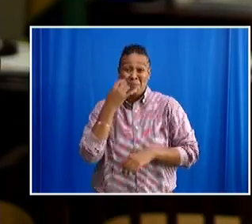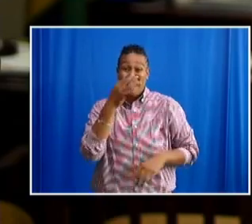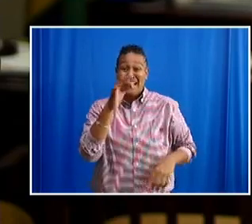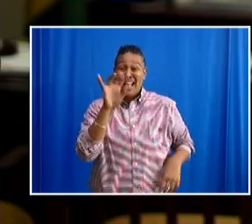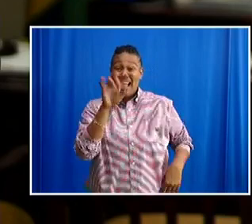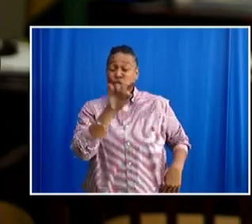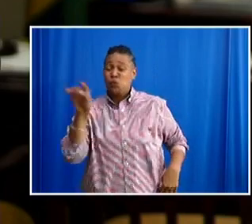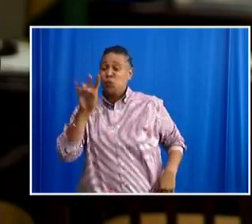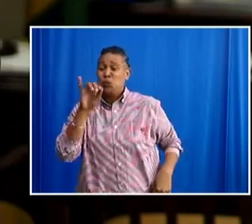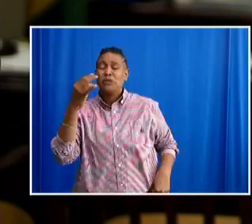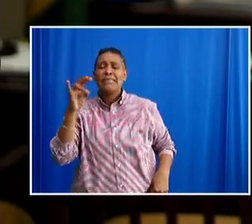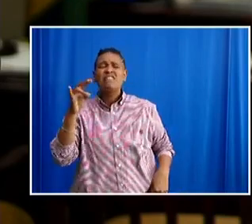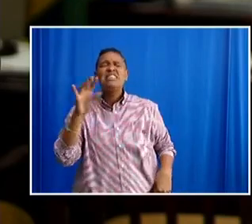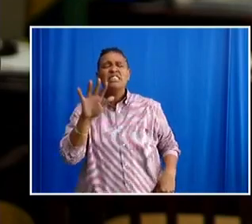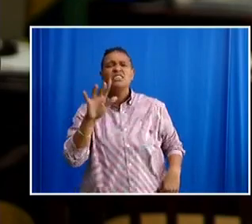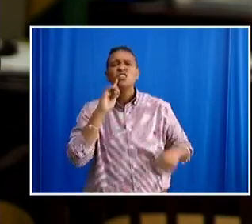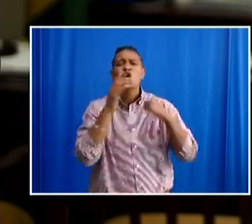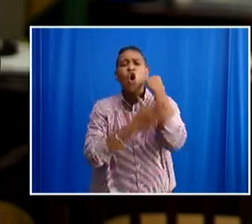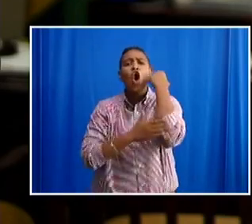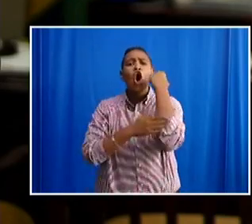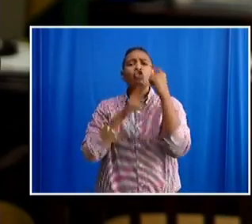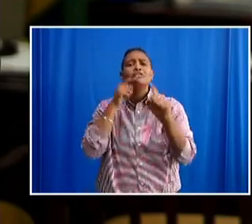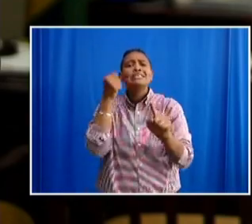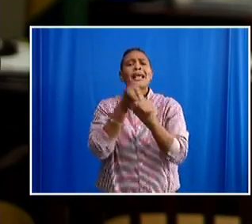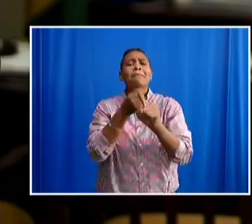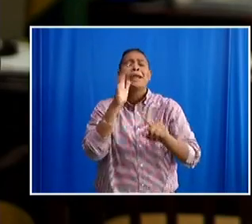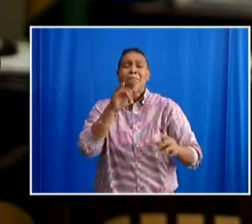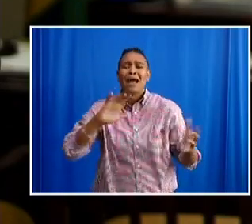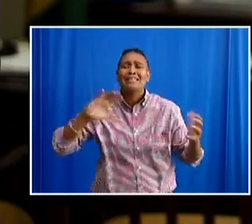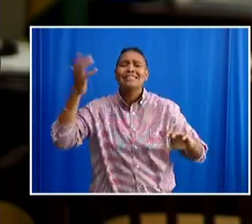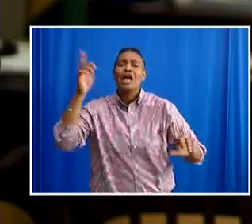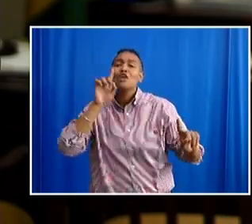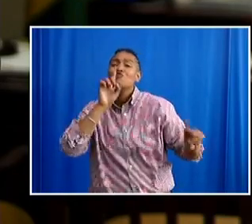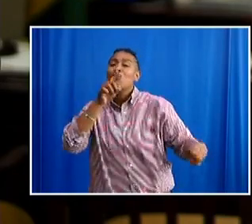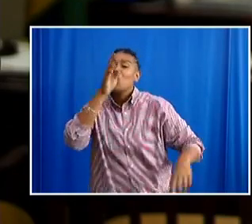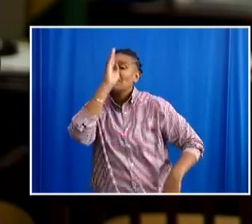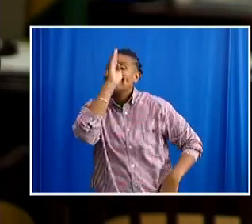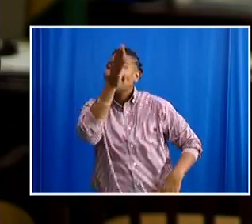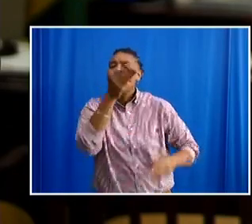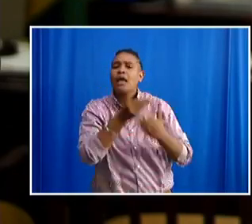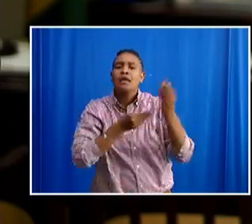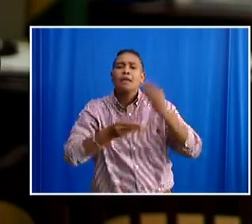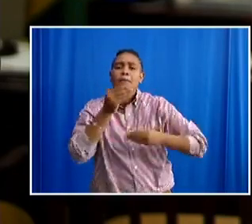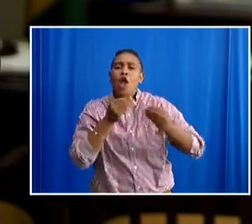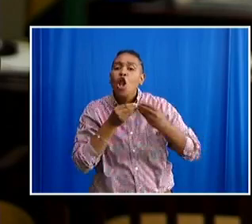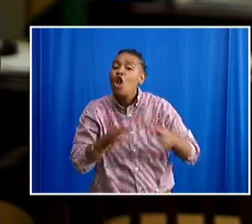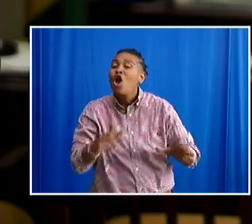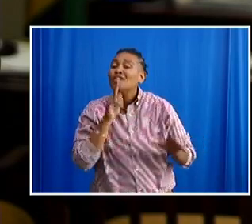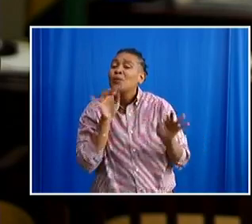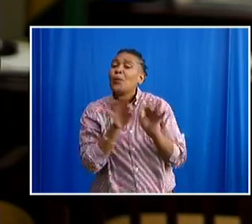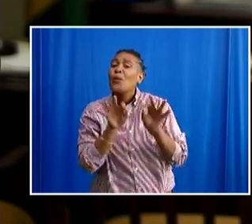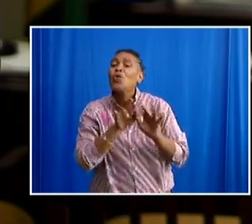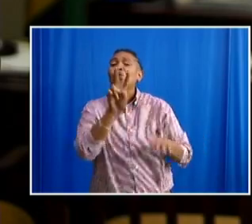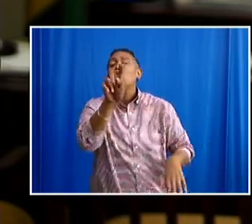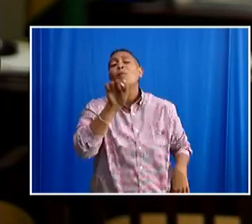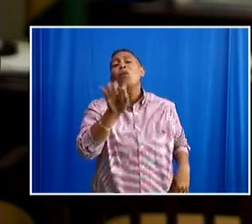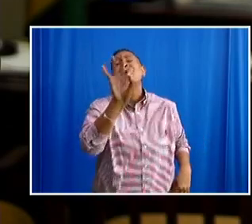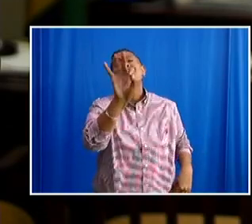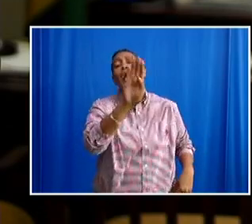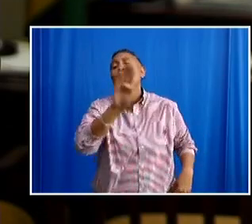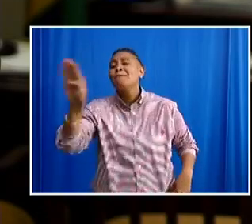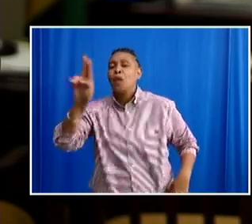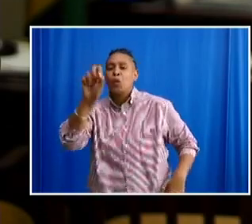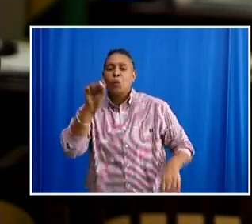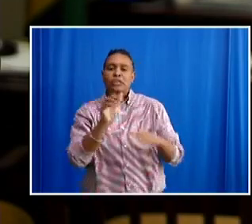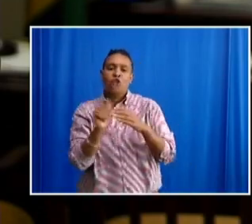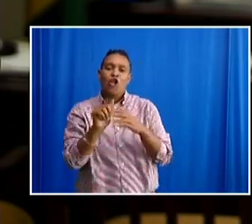to 2017, countries impacted by disasters reported direct economic losses valued at $2.9 billion